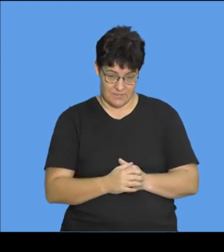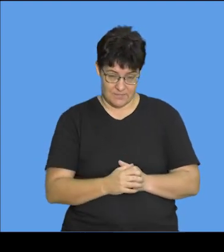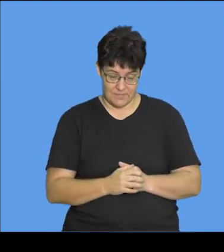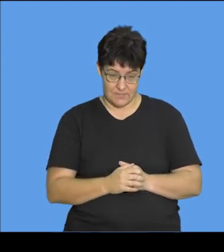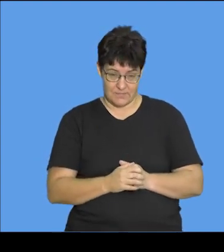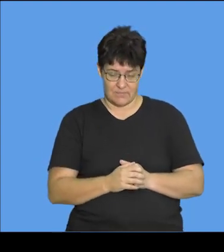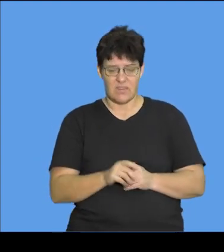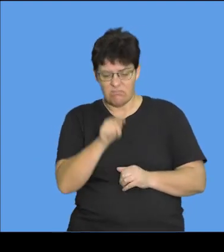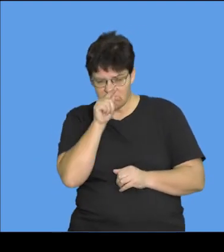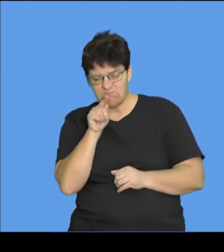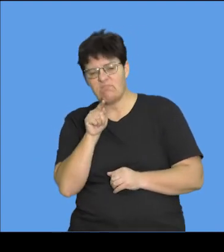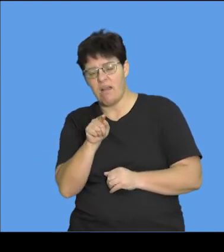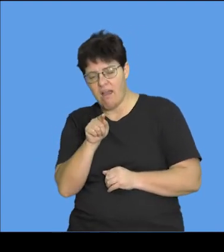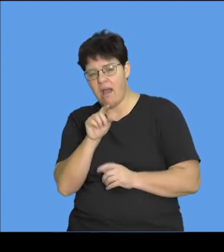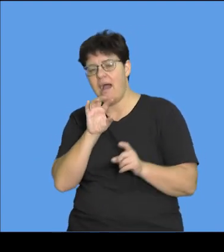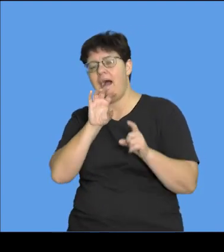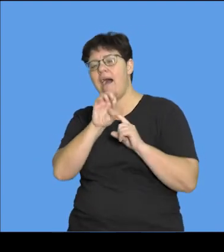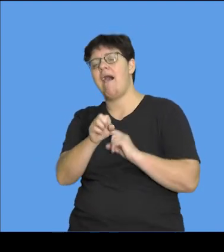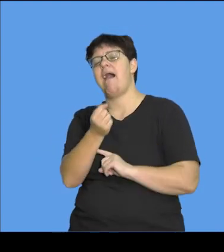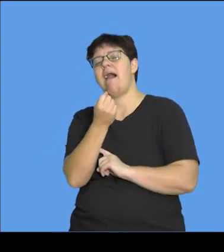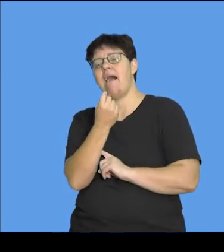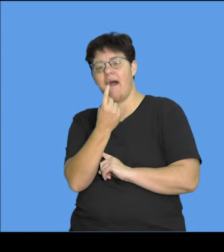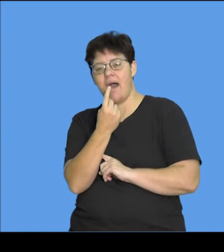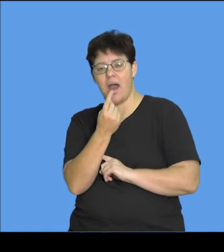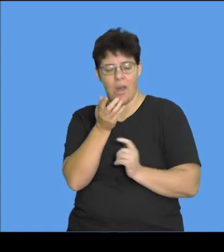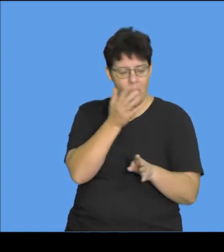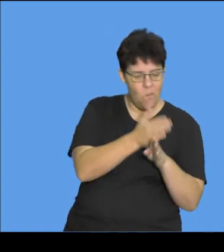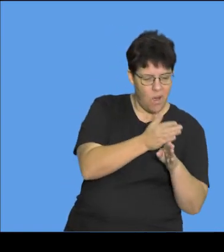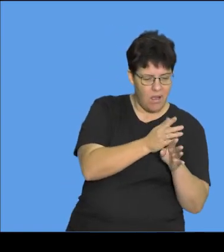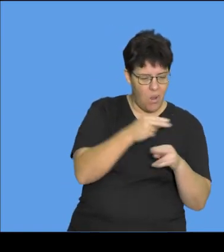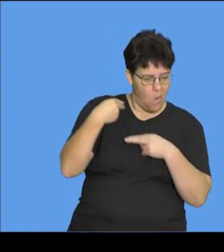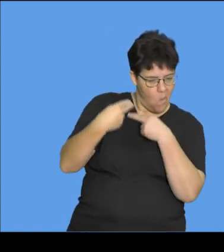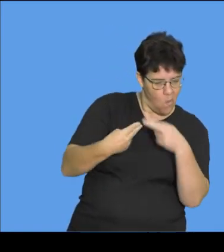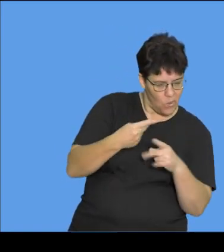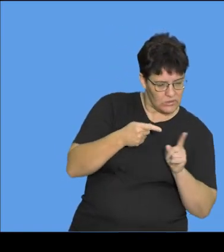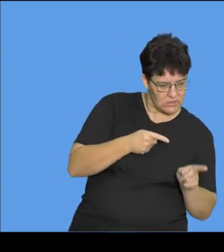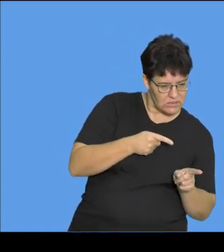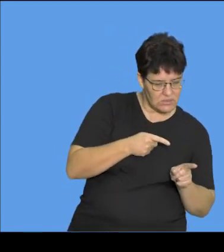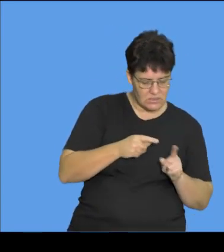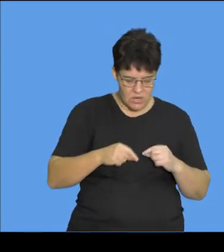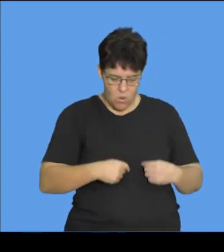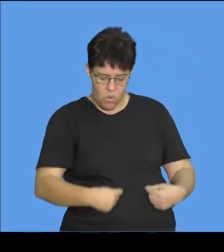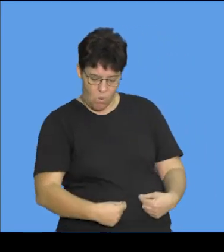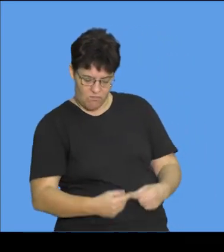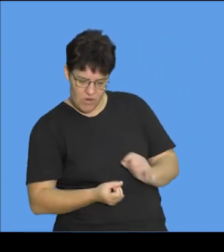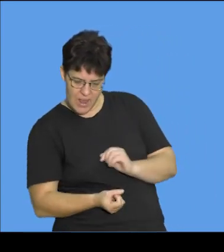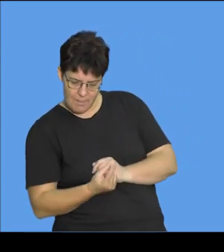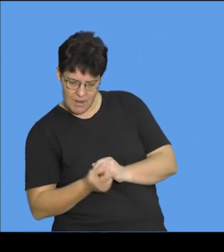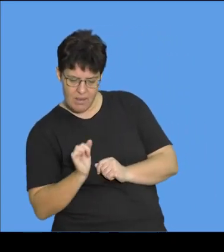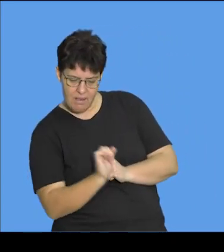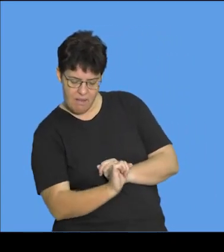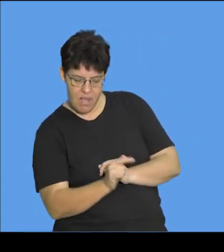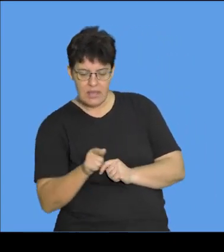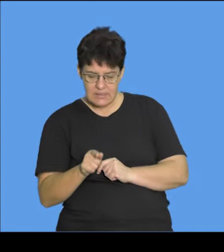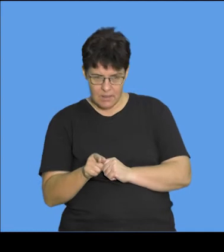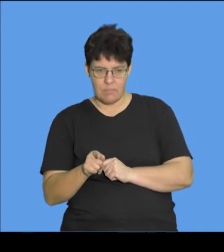broad sense of the various different interactions between the hormones in the ovary as well as the hormones from the